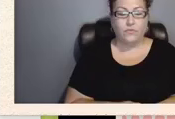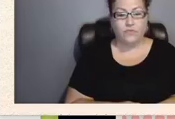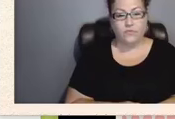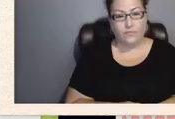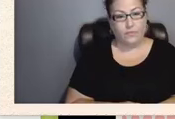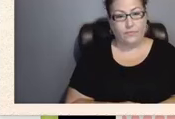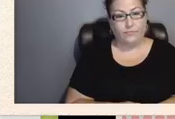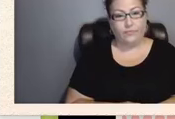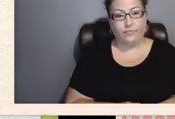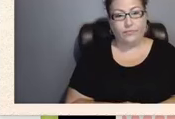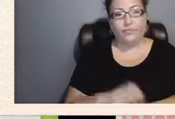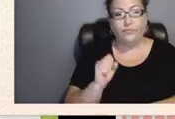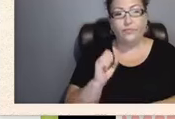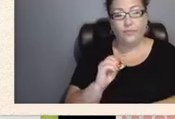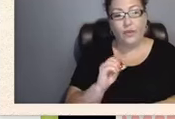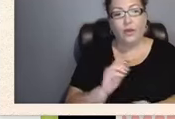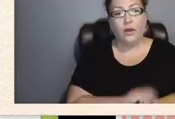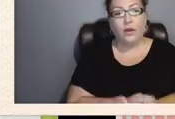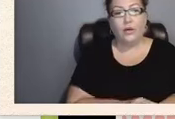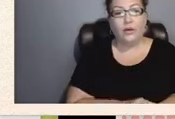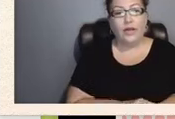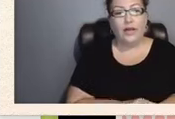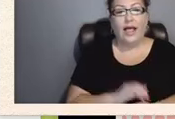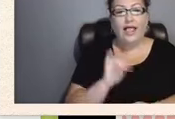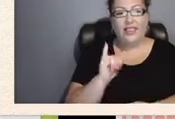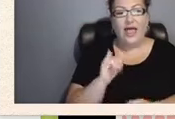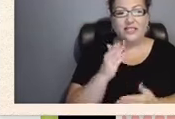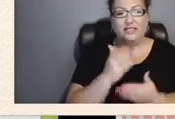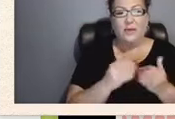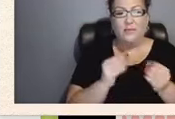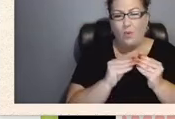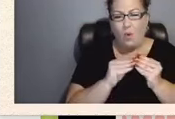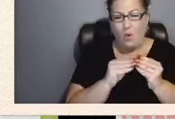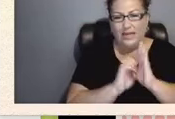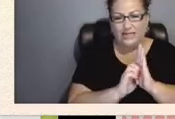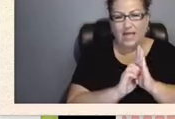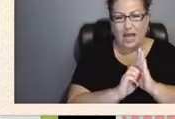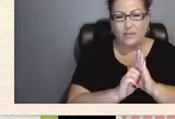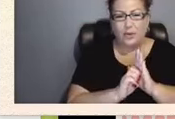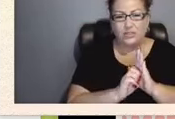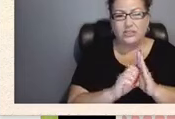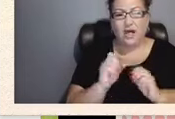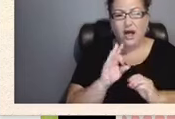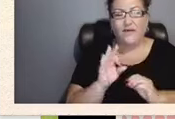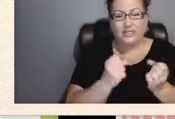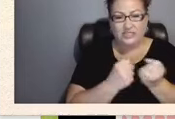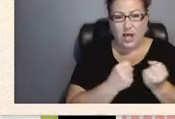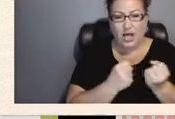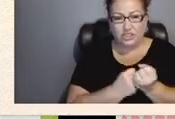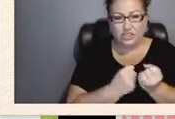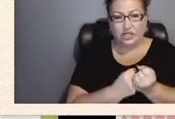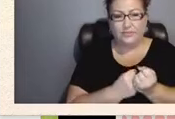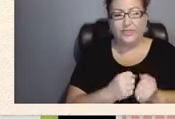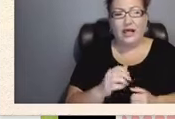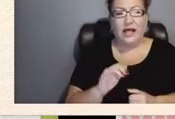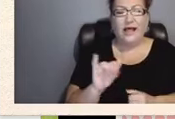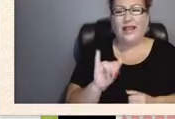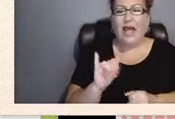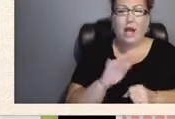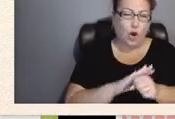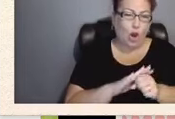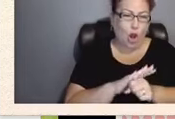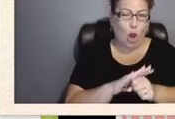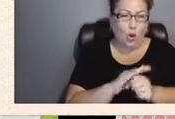So these are some more examples of sponsorship kind of on a local level from